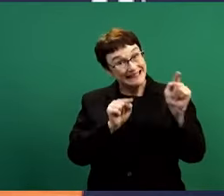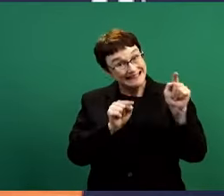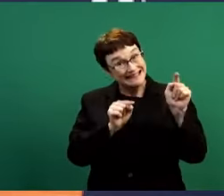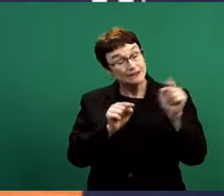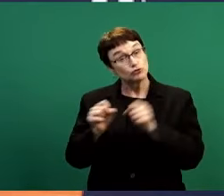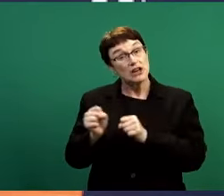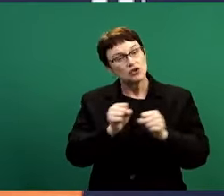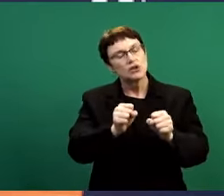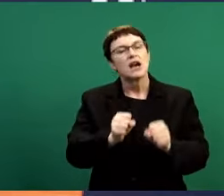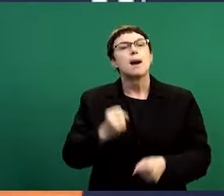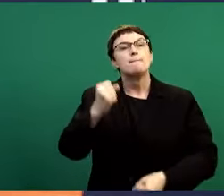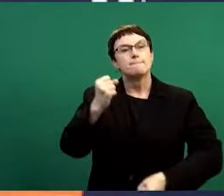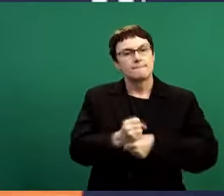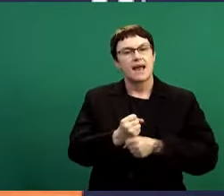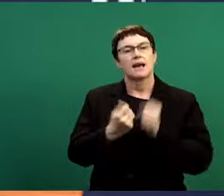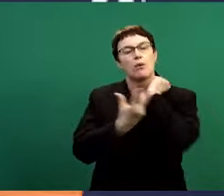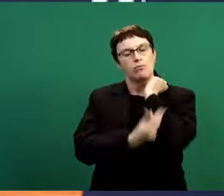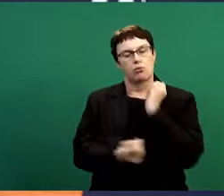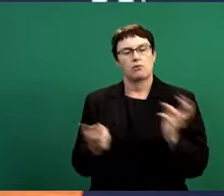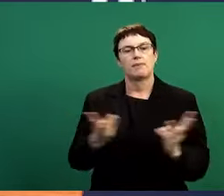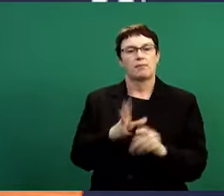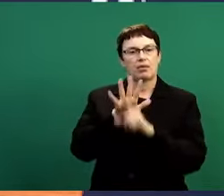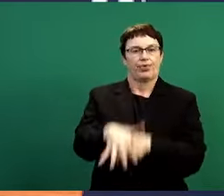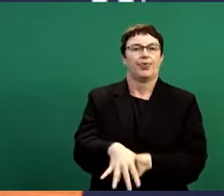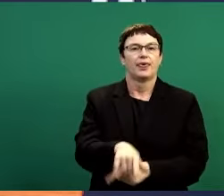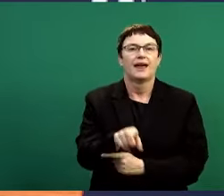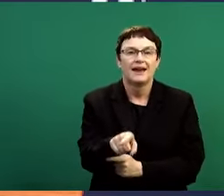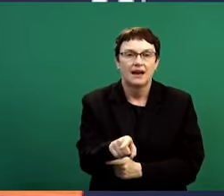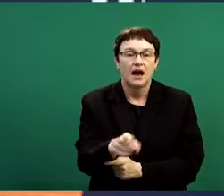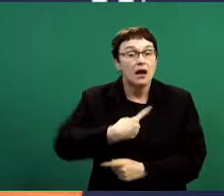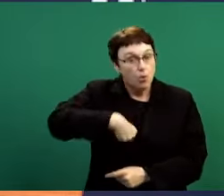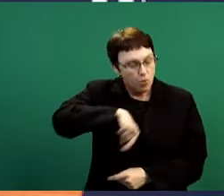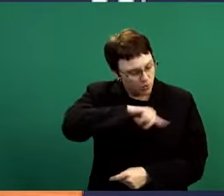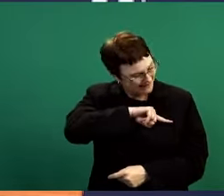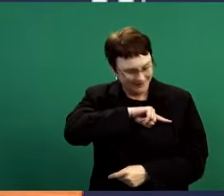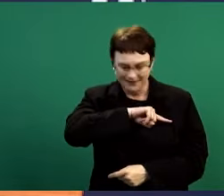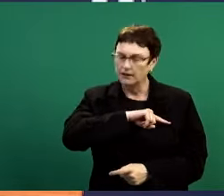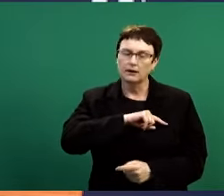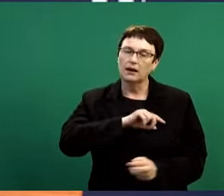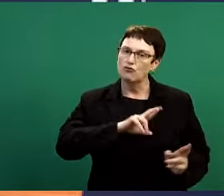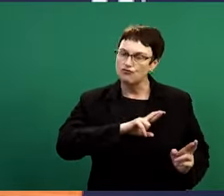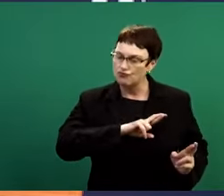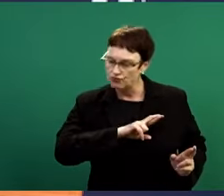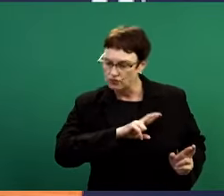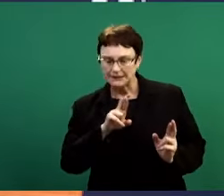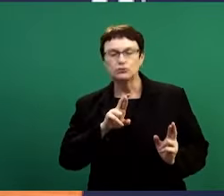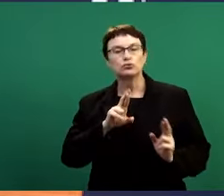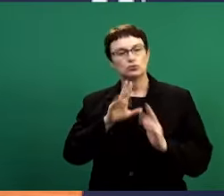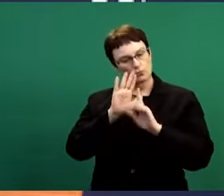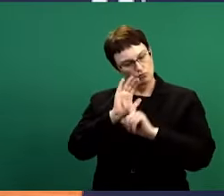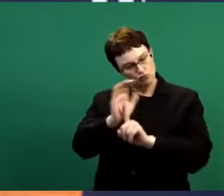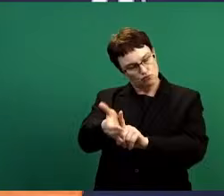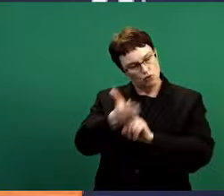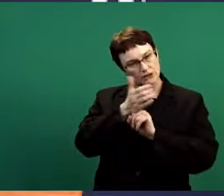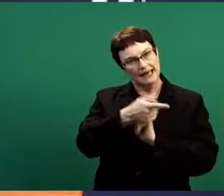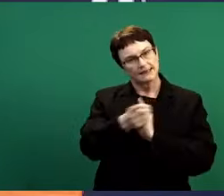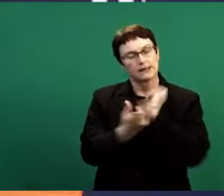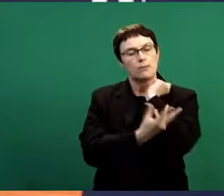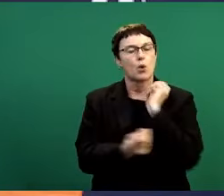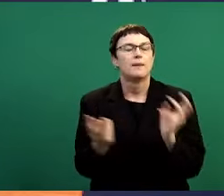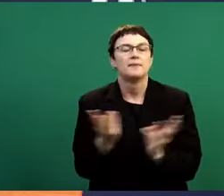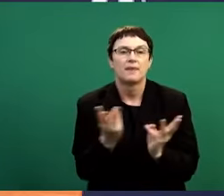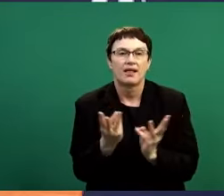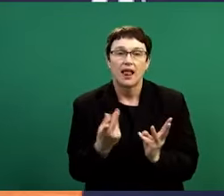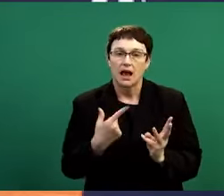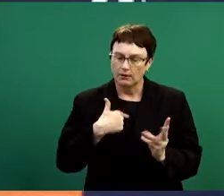South African Reserve Bank stands ready to protect the poor against the ravages of inflation, and we treat our price